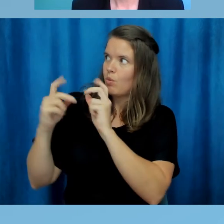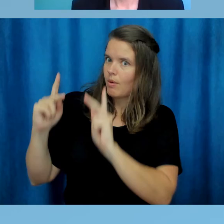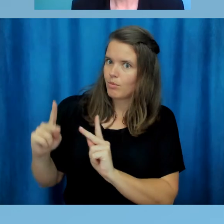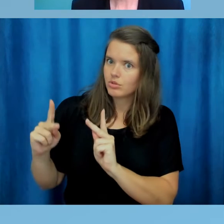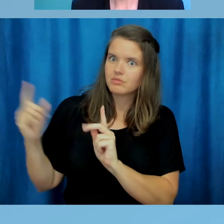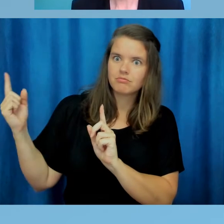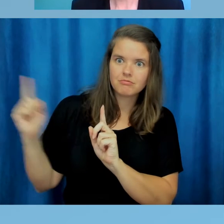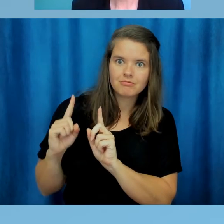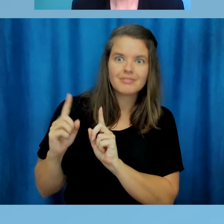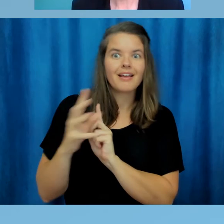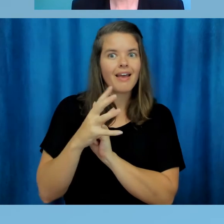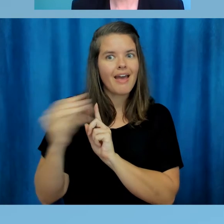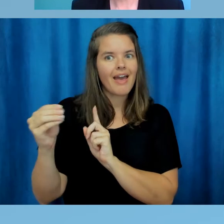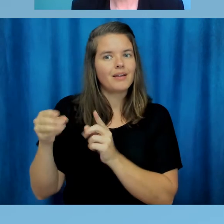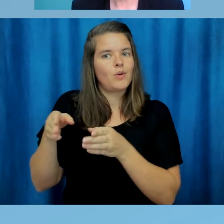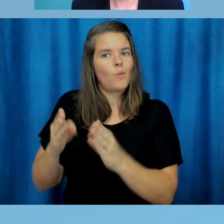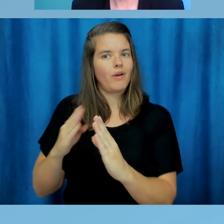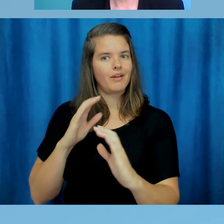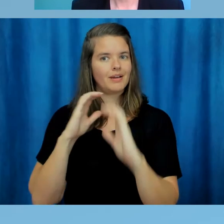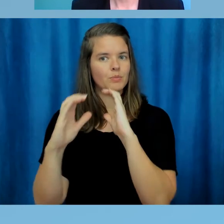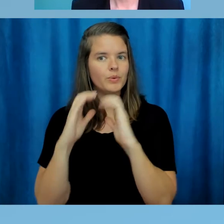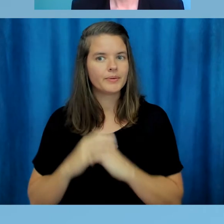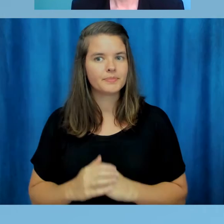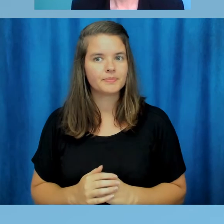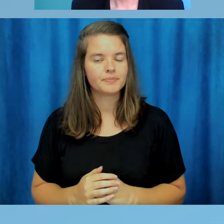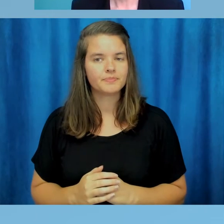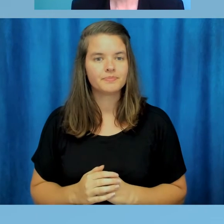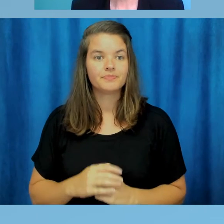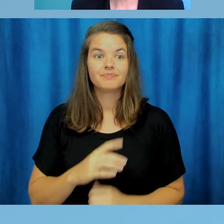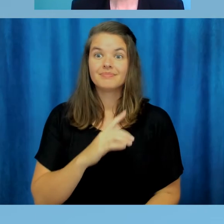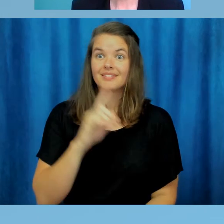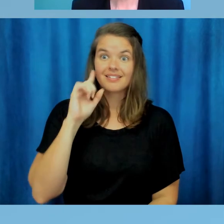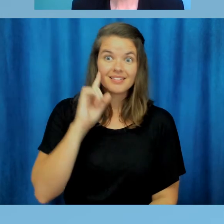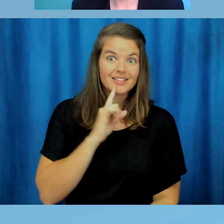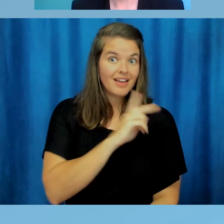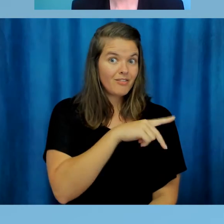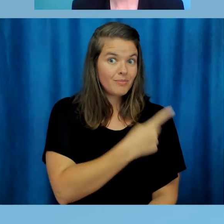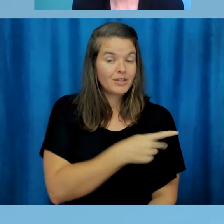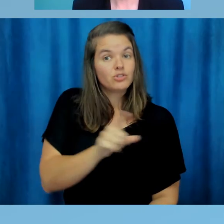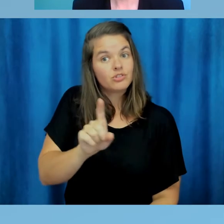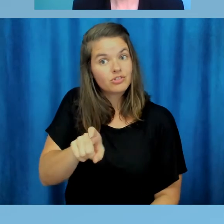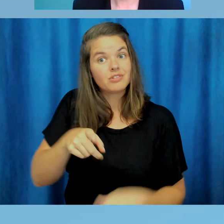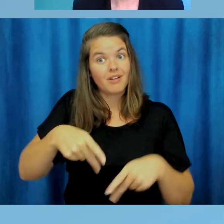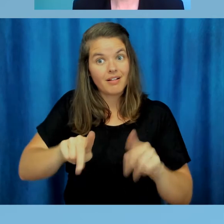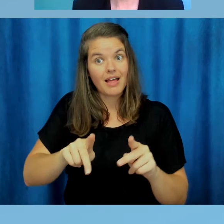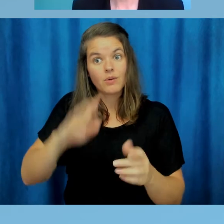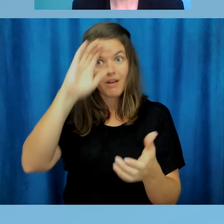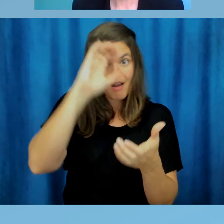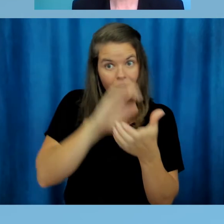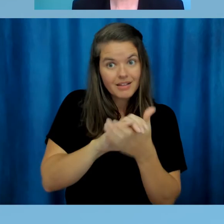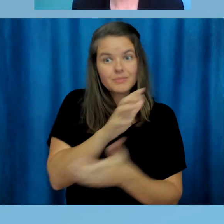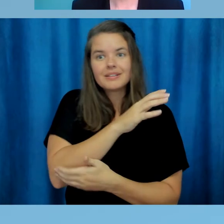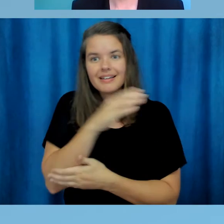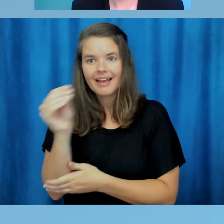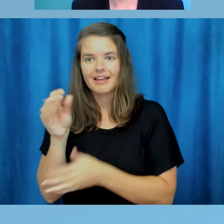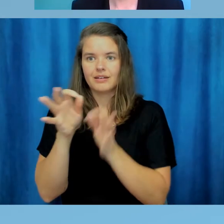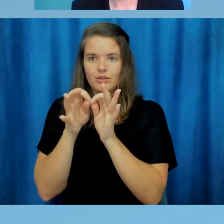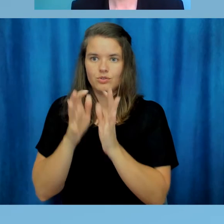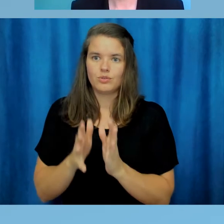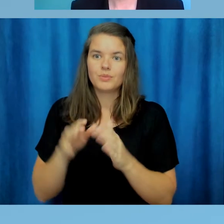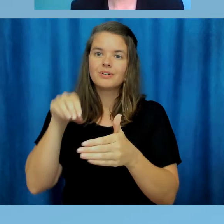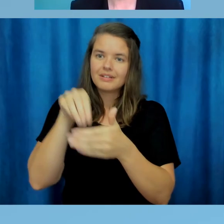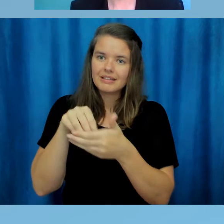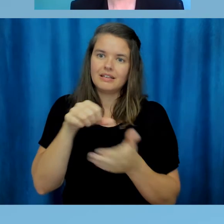person and a means of communication. The deaf patient should be allowed to have her husband and her